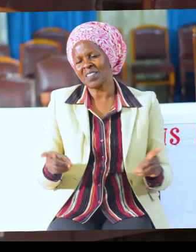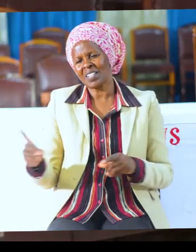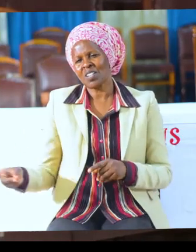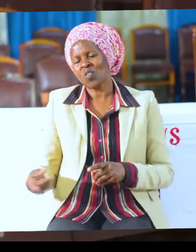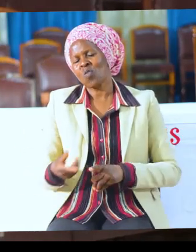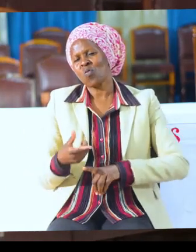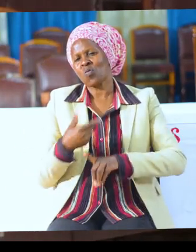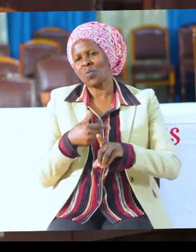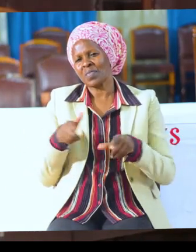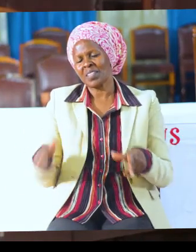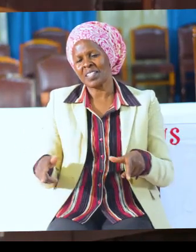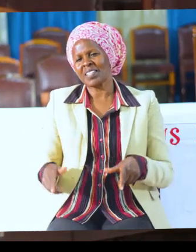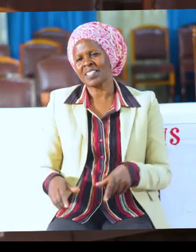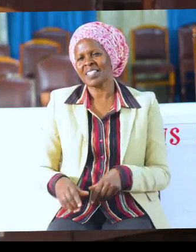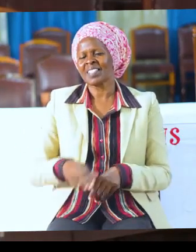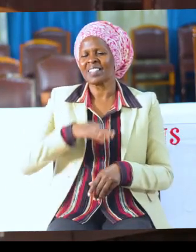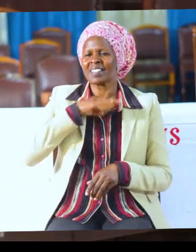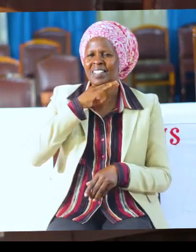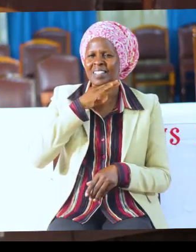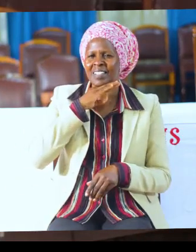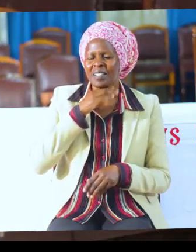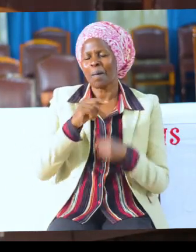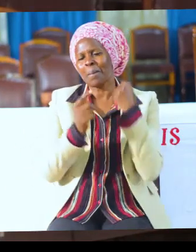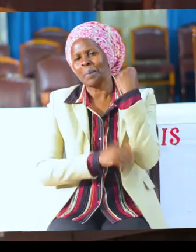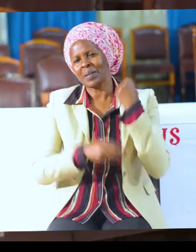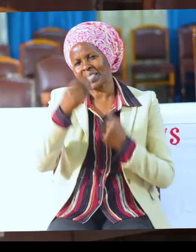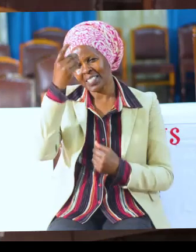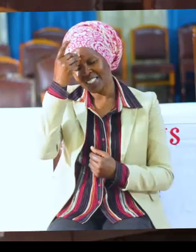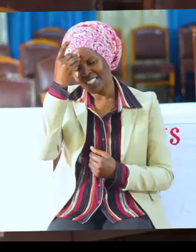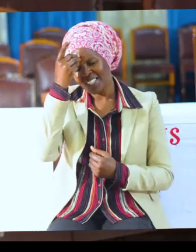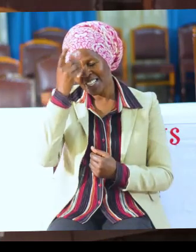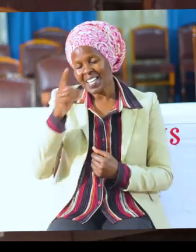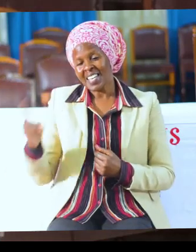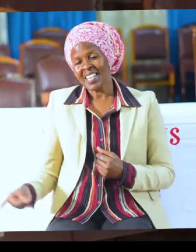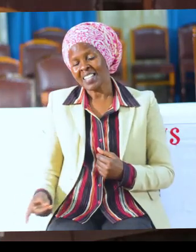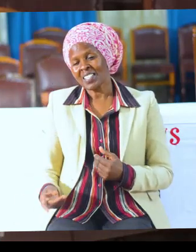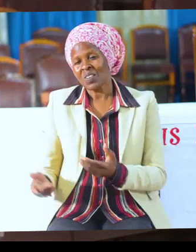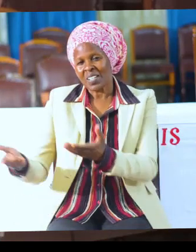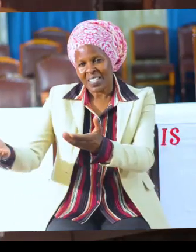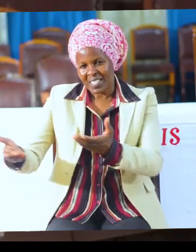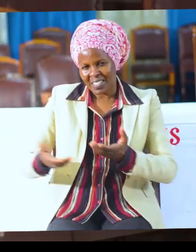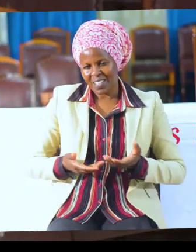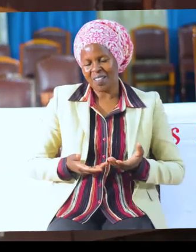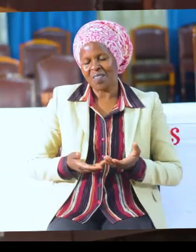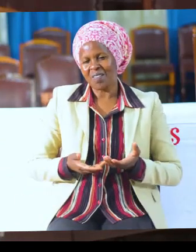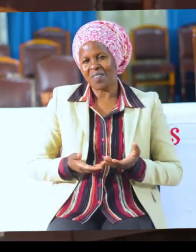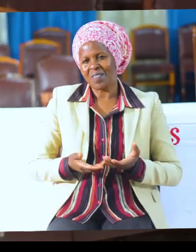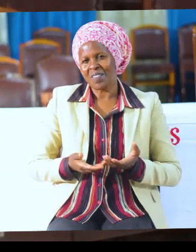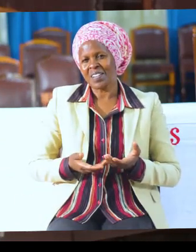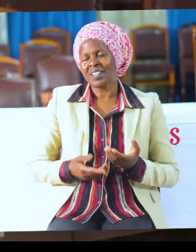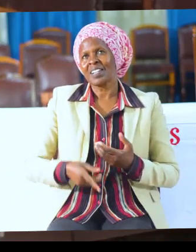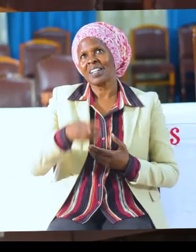from death, from this, you know, very bad disease, I can only receive, you know,